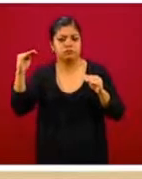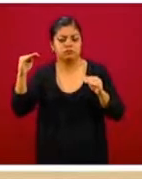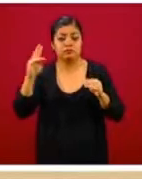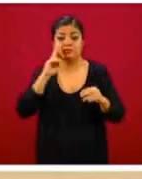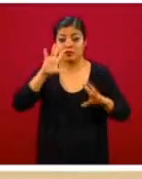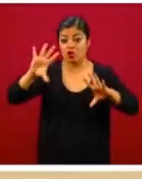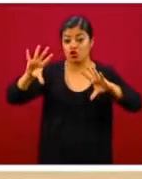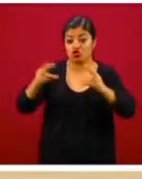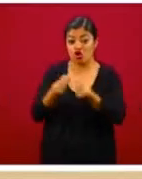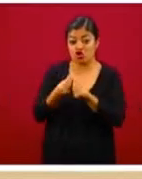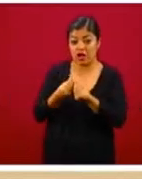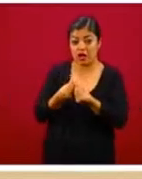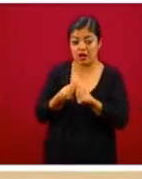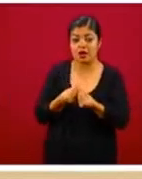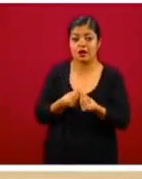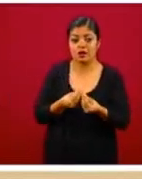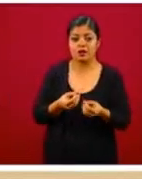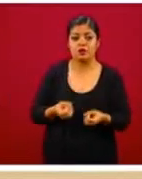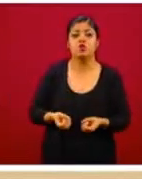the positivity